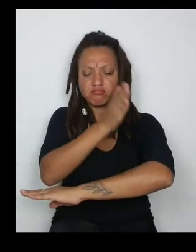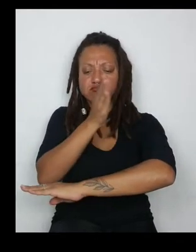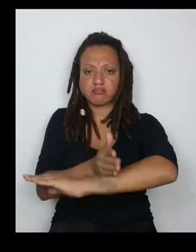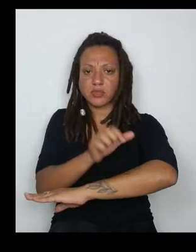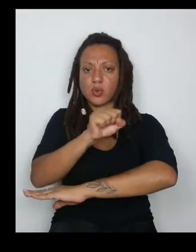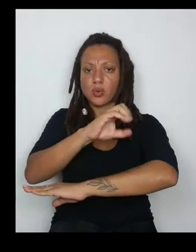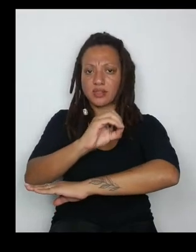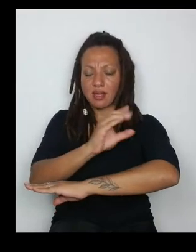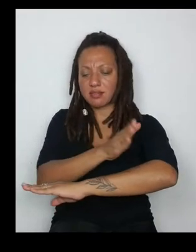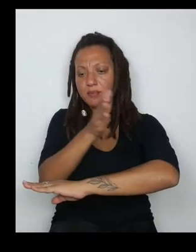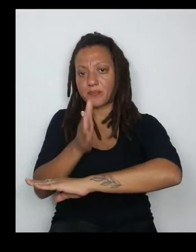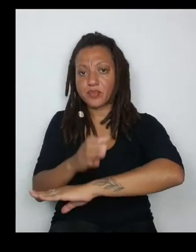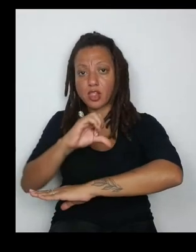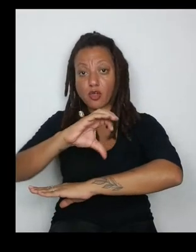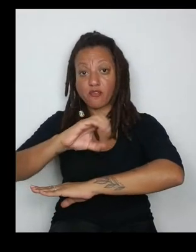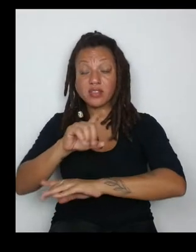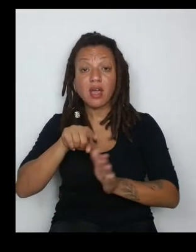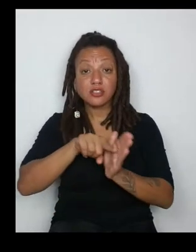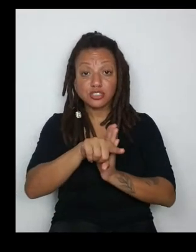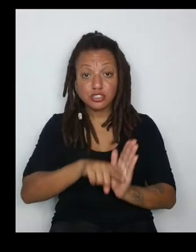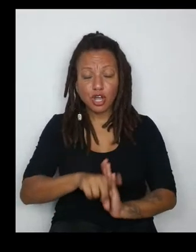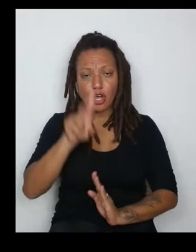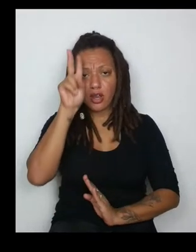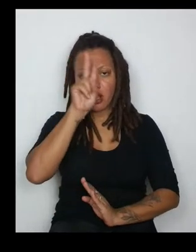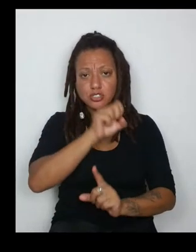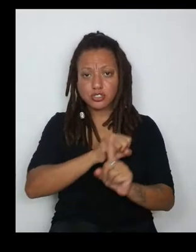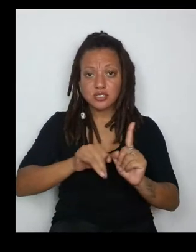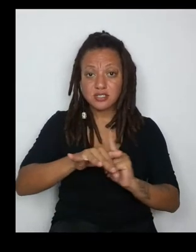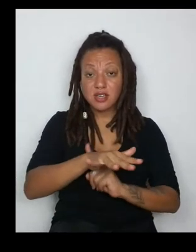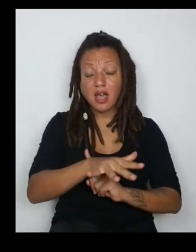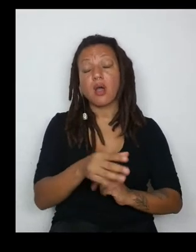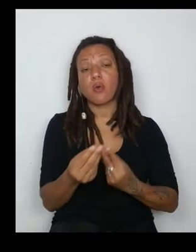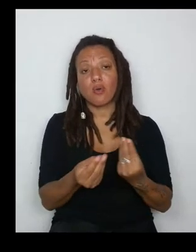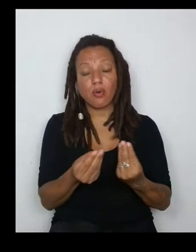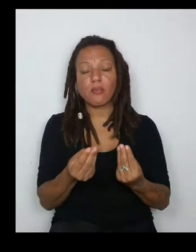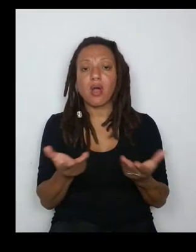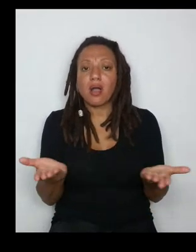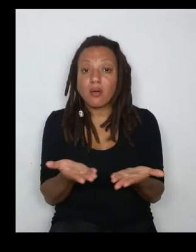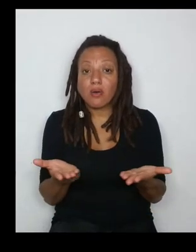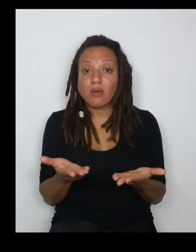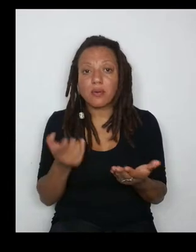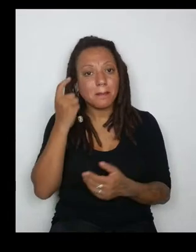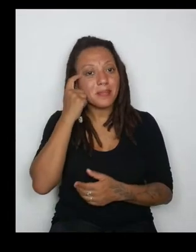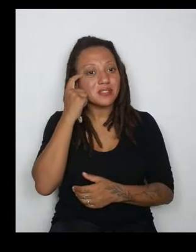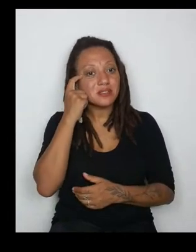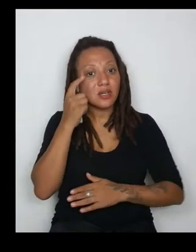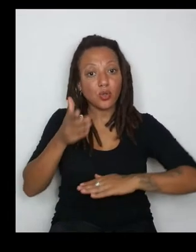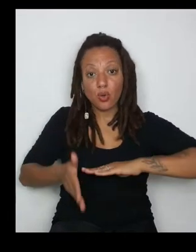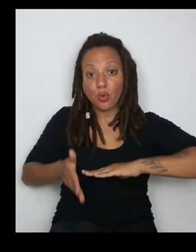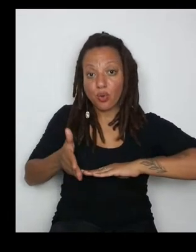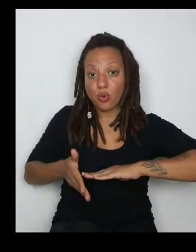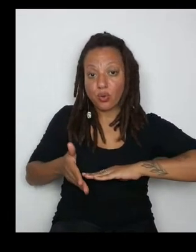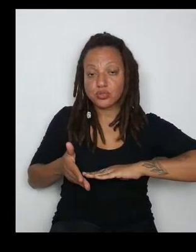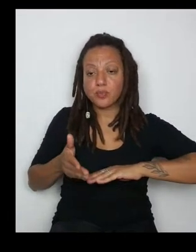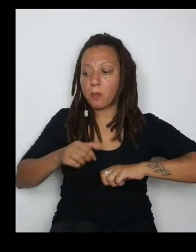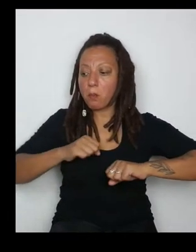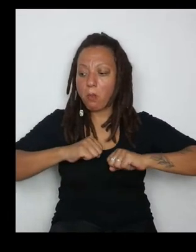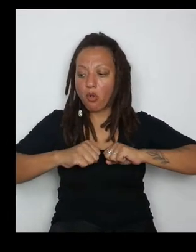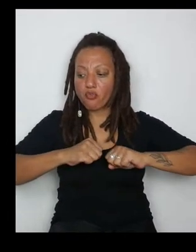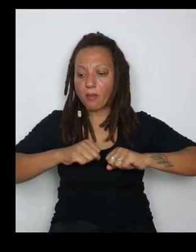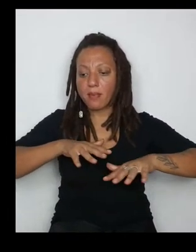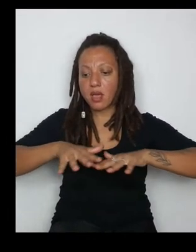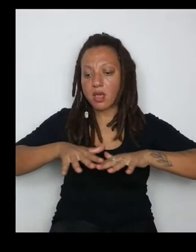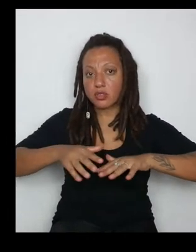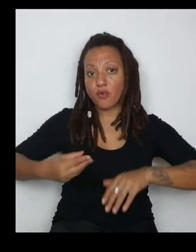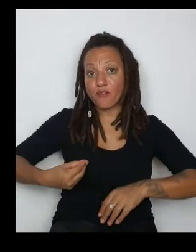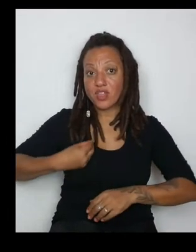over but in a world post me too and post black lives matter these have become even more urgent and i think